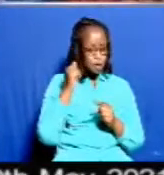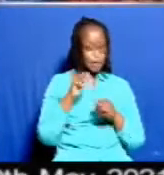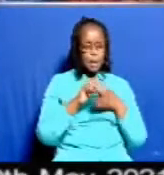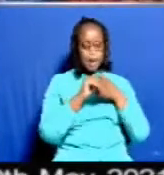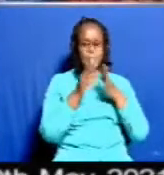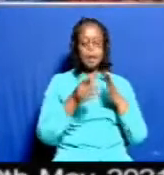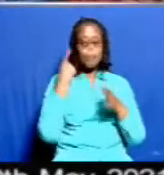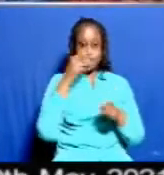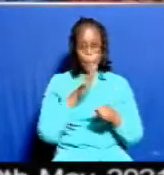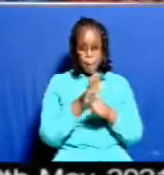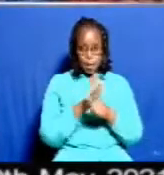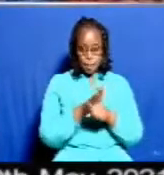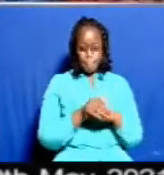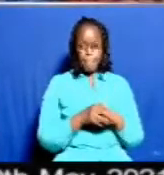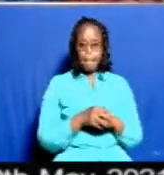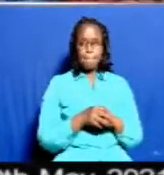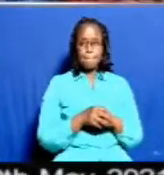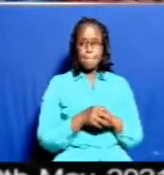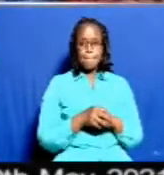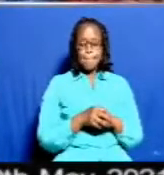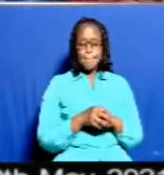And I want to join them in supporting this